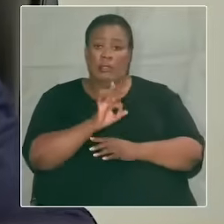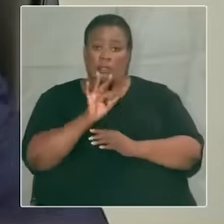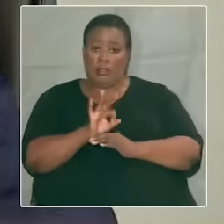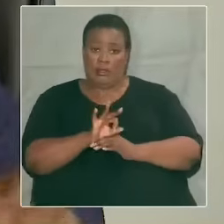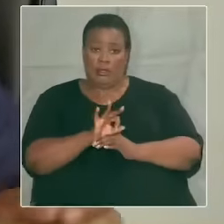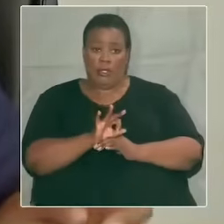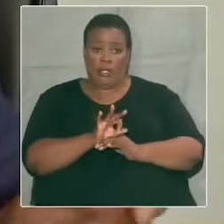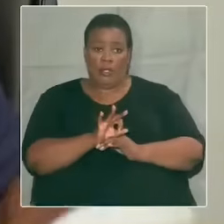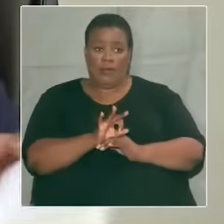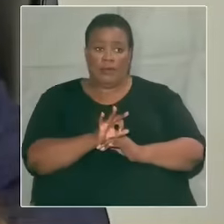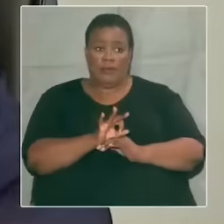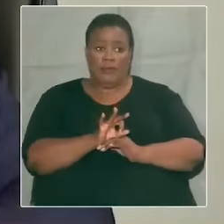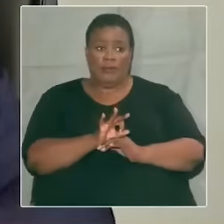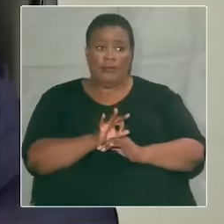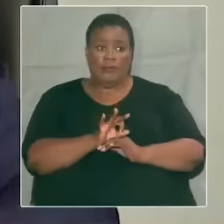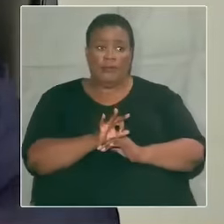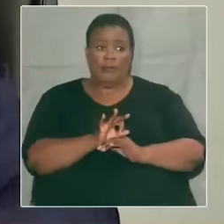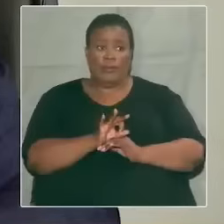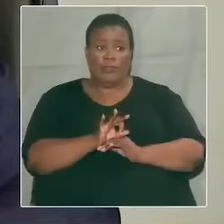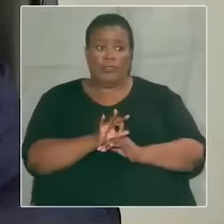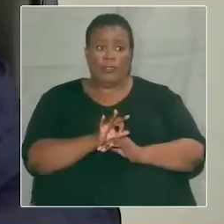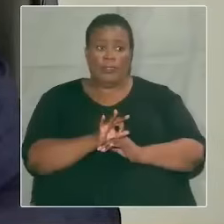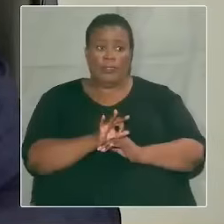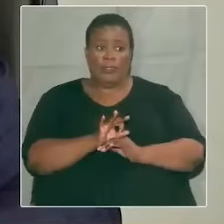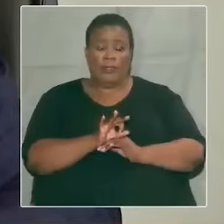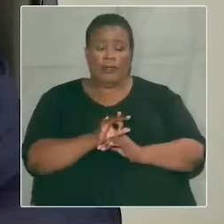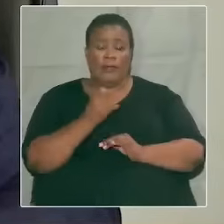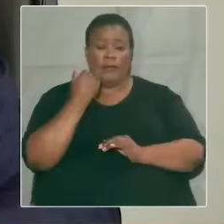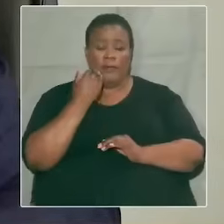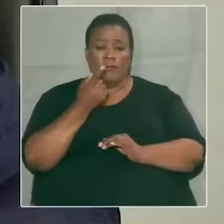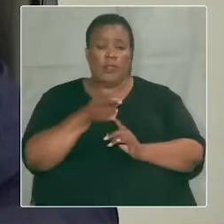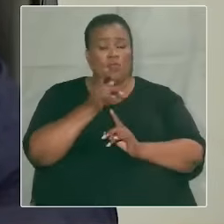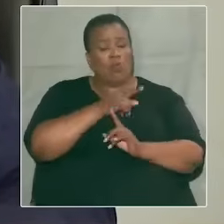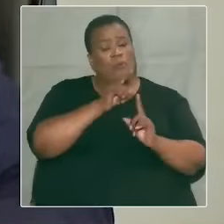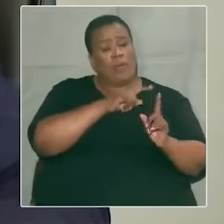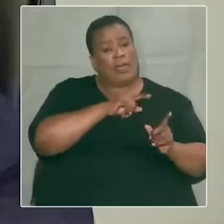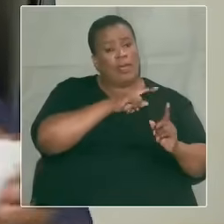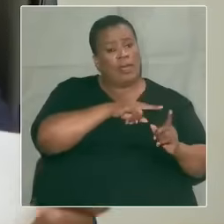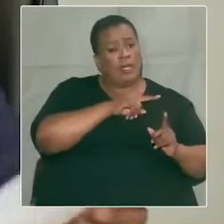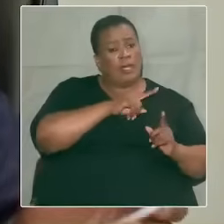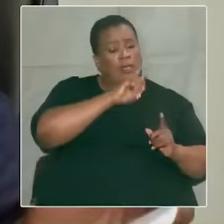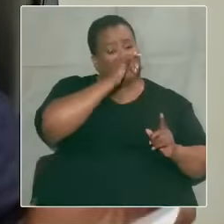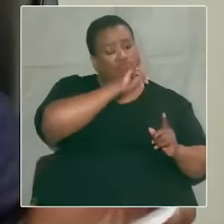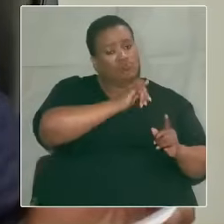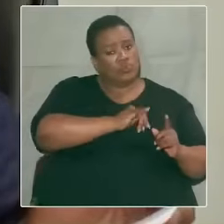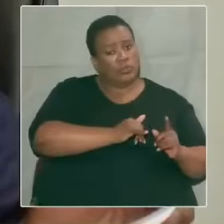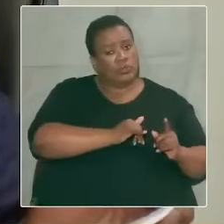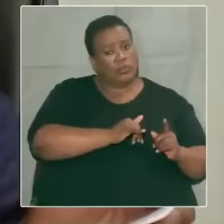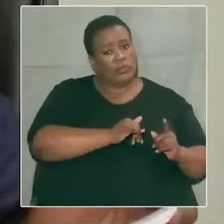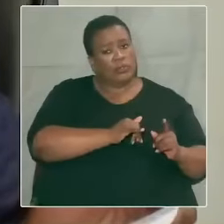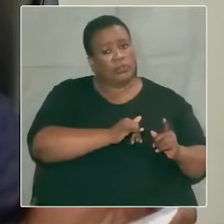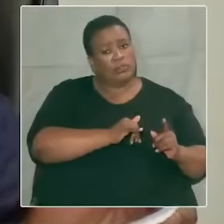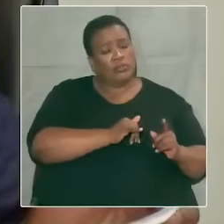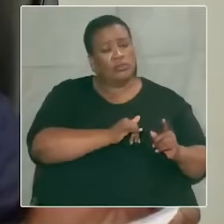333, if I go back and look at it,